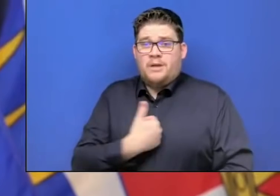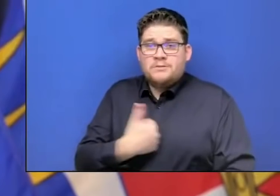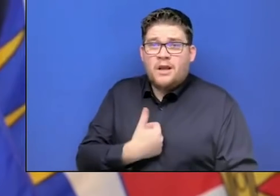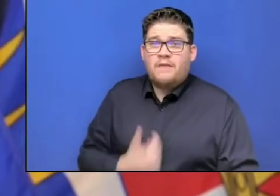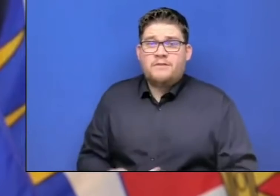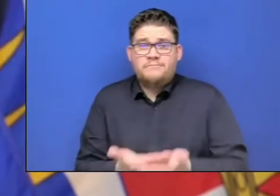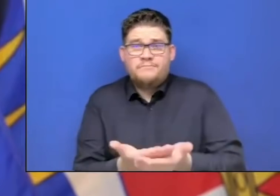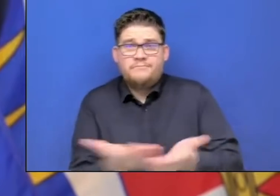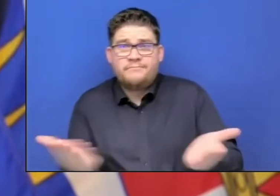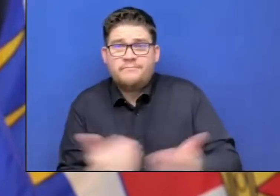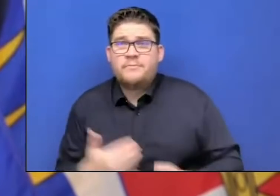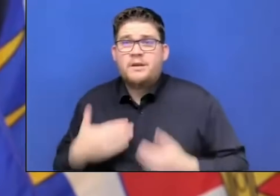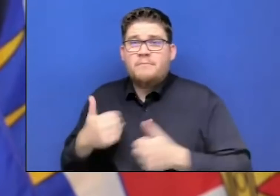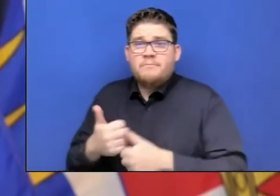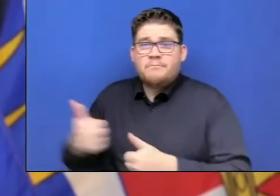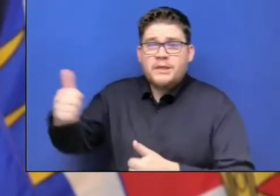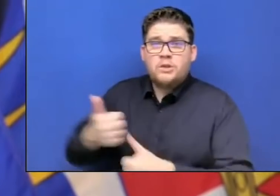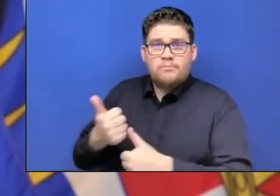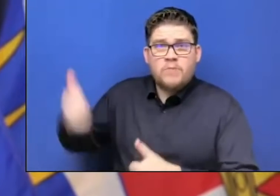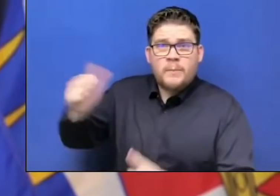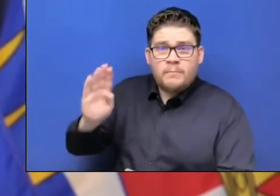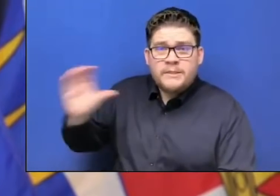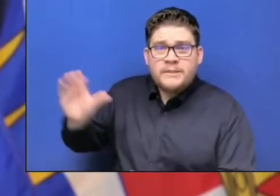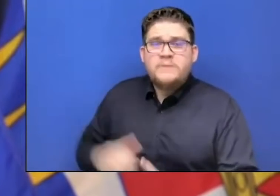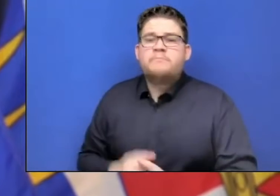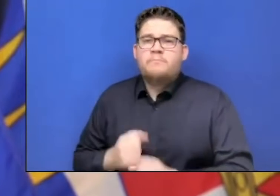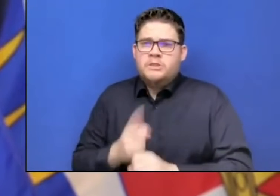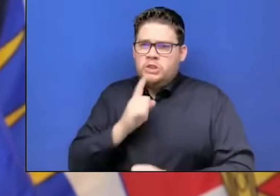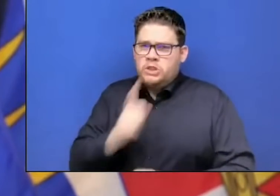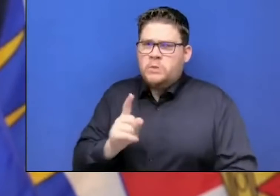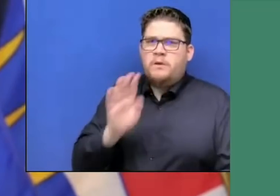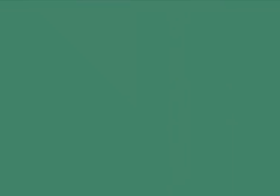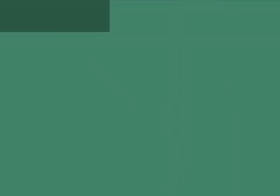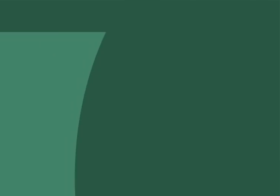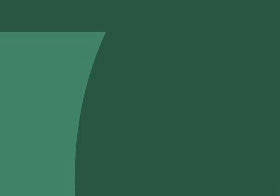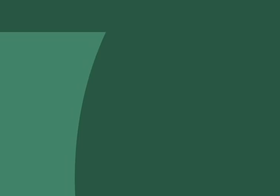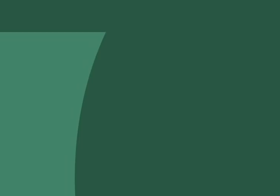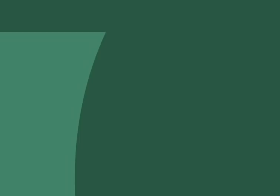committed to making sure that agriculture is supported as much as possible. Thank you.